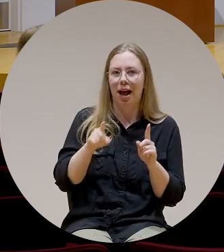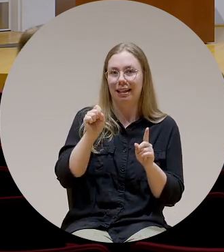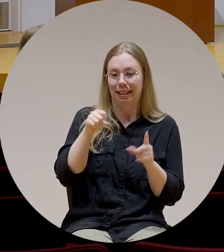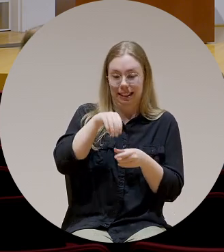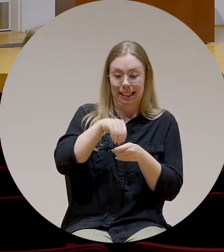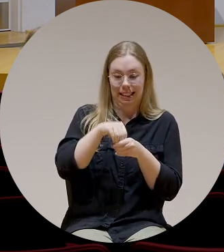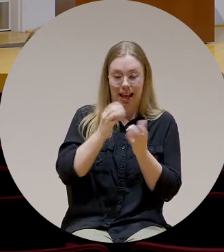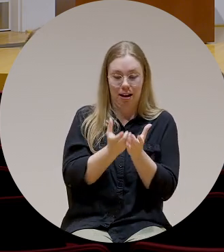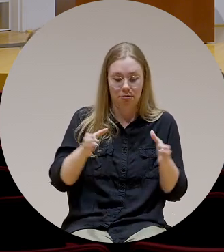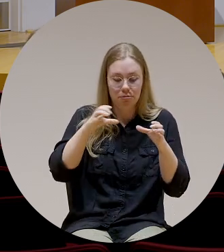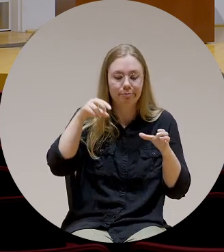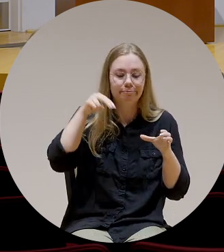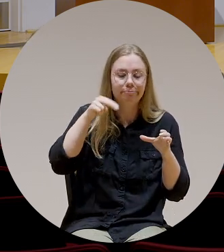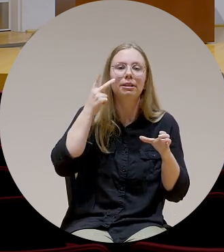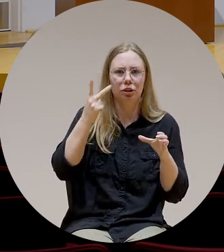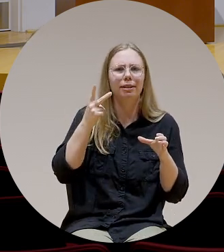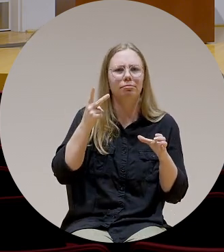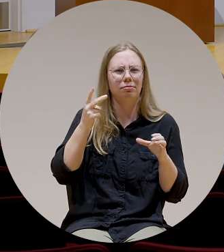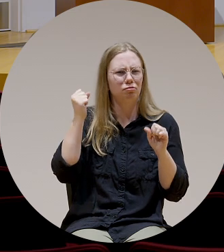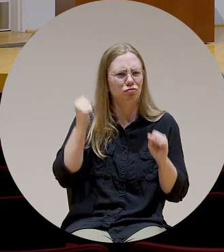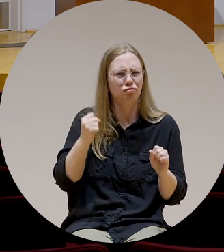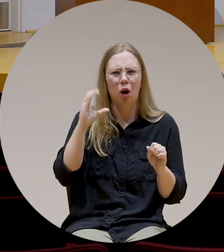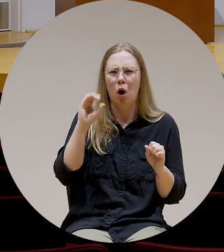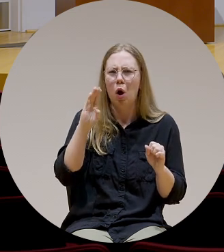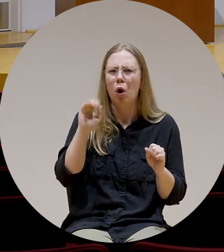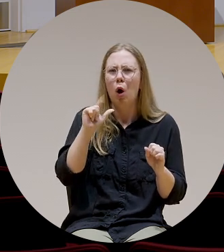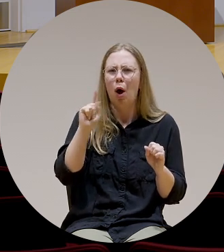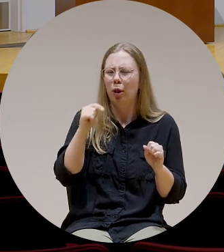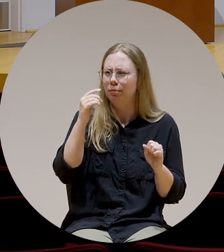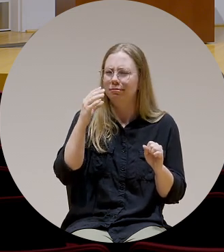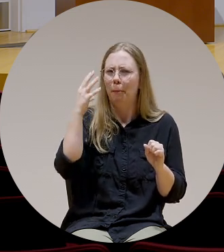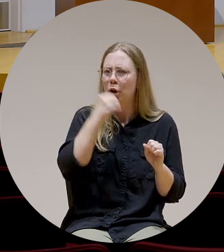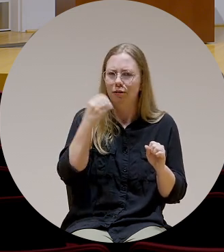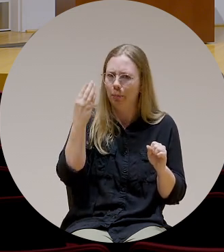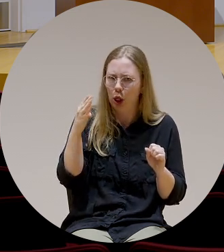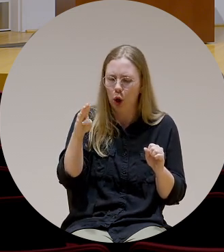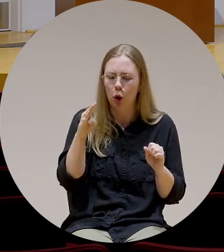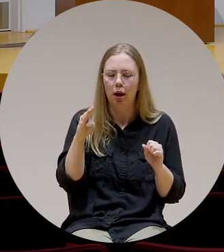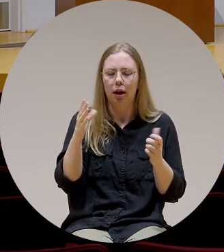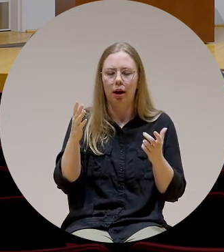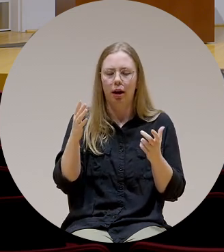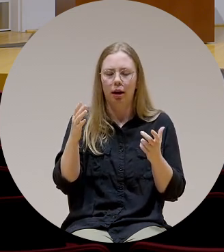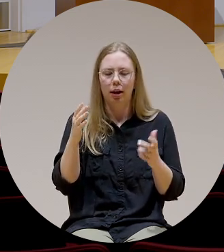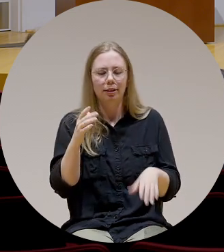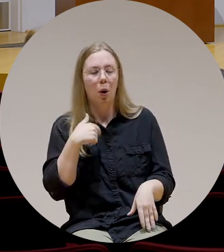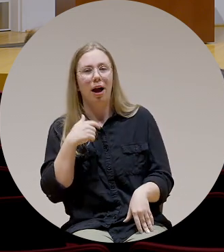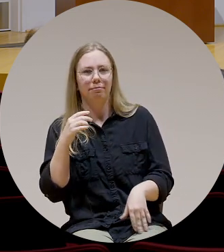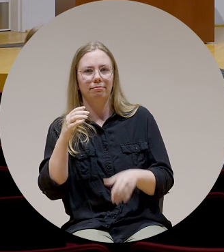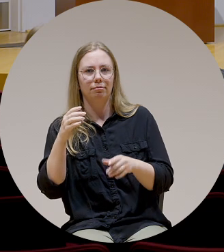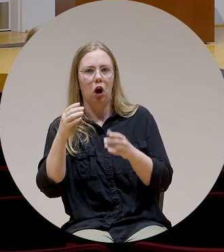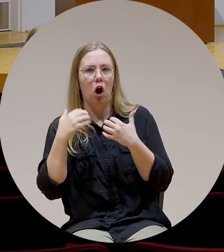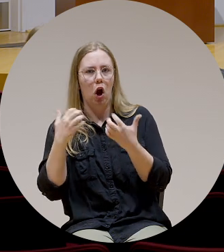Right. the inside of the Courtney Leonard piece, it is like a cobalt blue, a pretty bright It's a blue. beautiful blue. Yes. So I guess the whole process of how